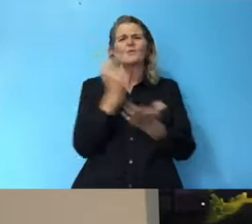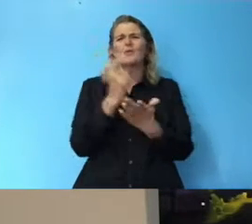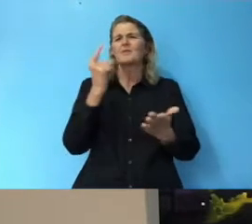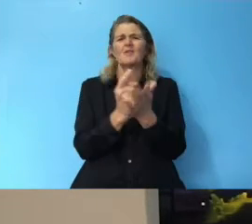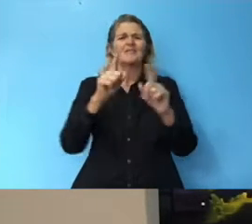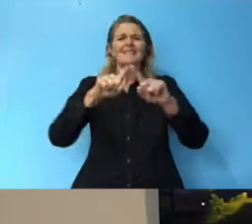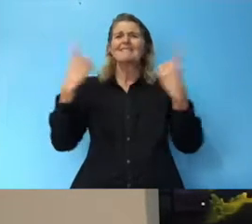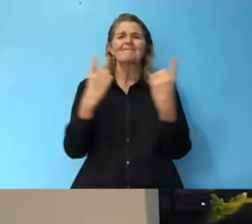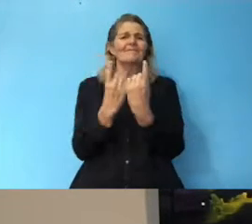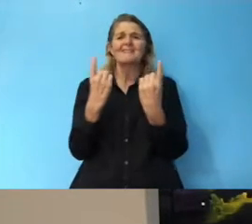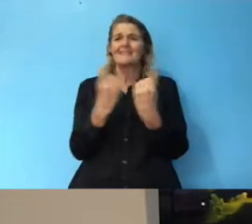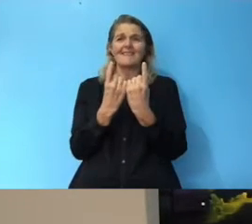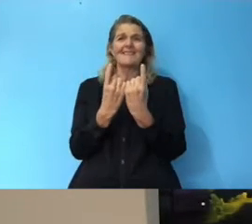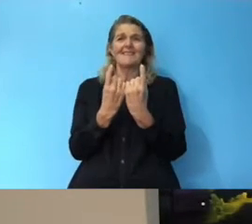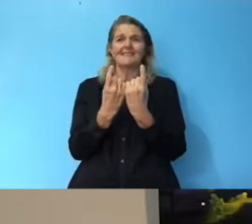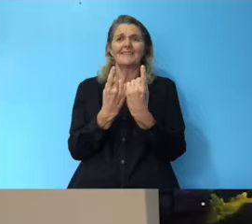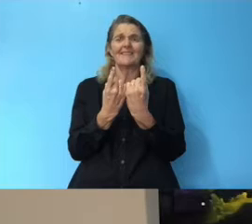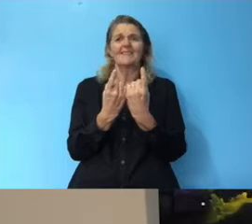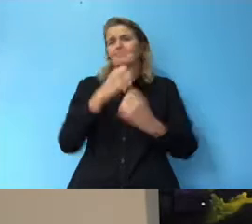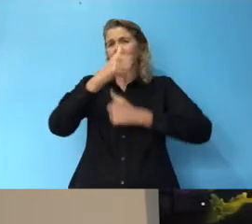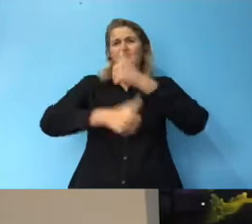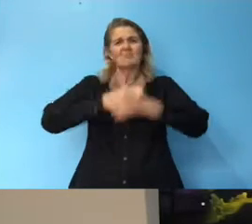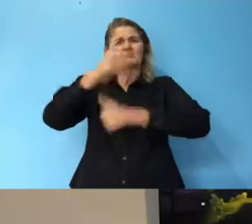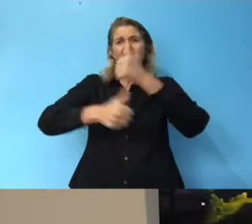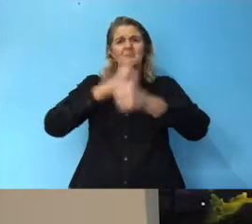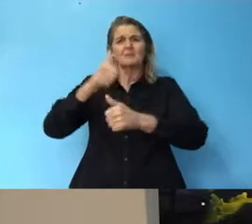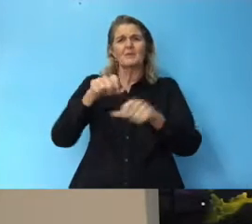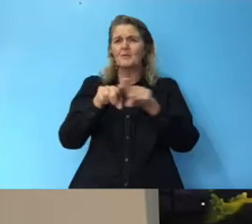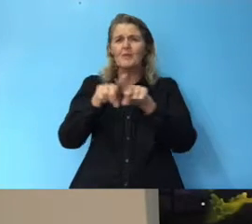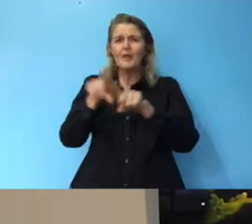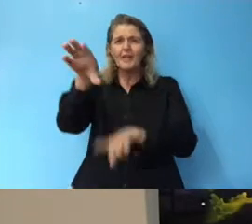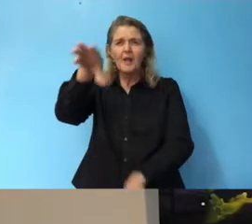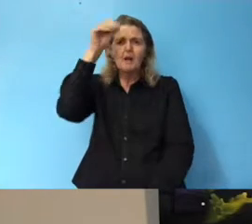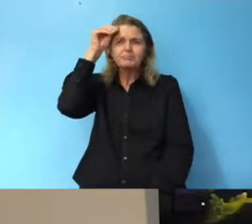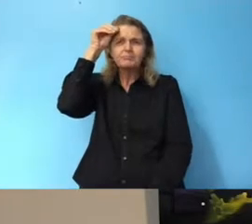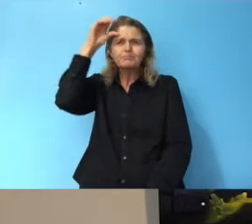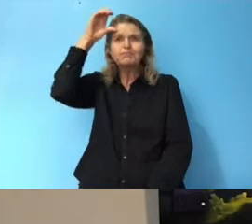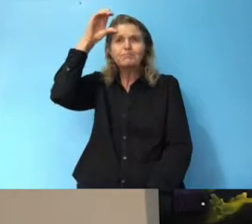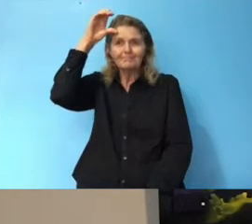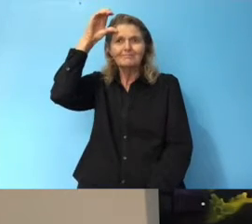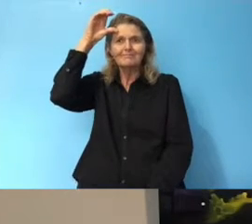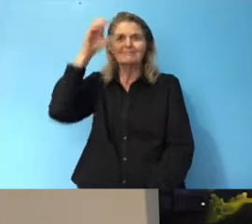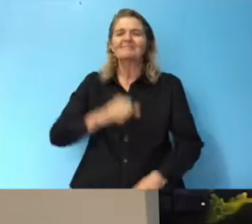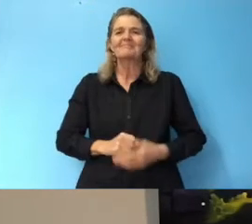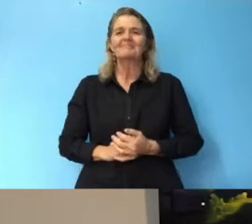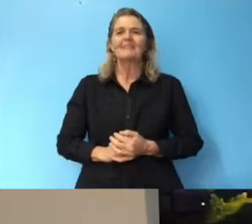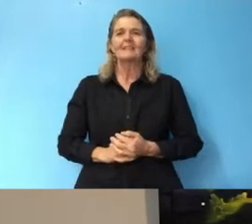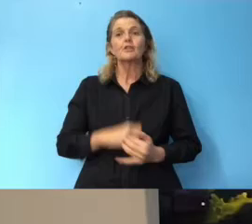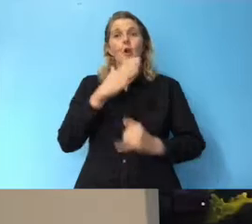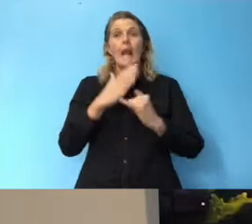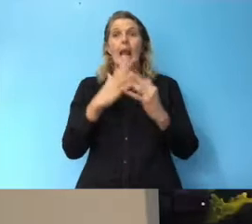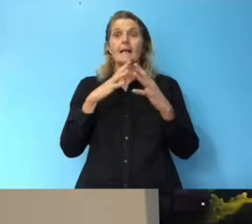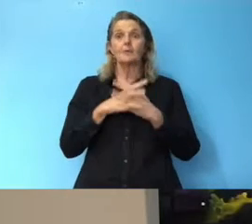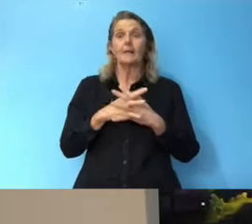of things. So congratulations for taking it in. The last week, okay, so this is kind of continuing on from the